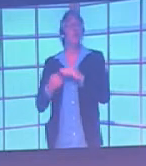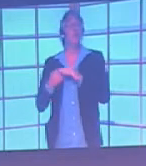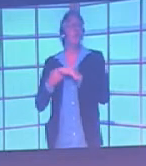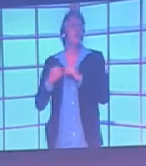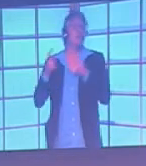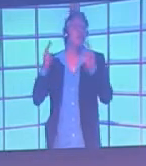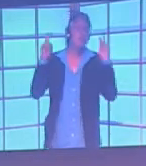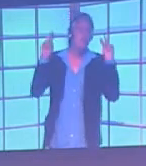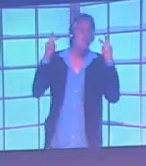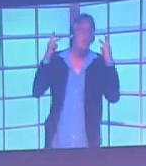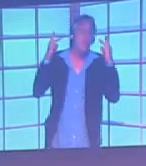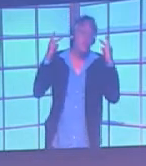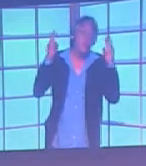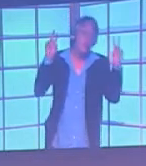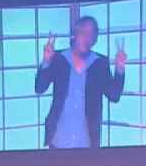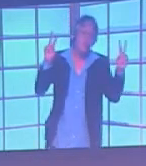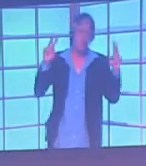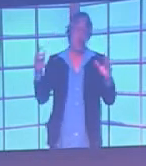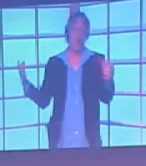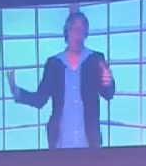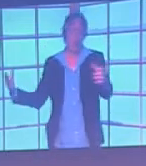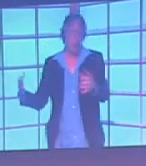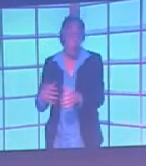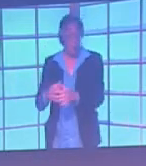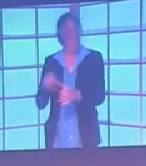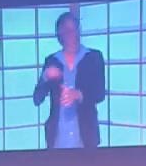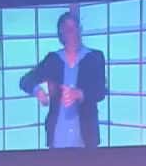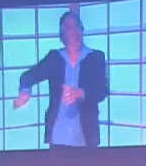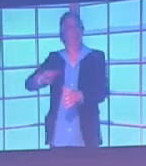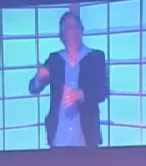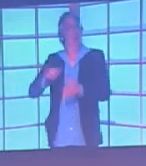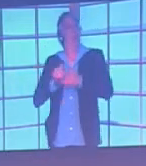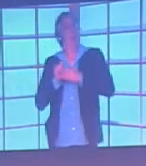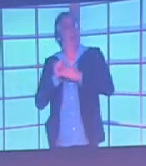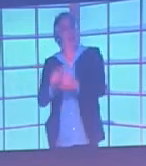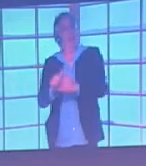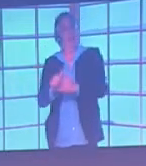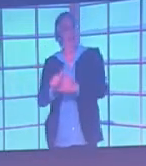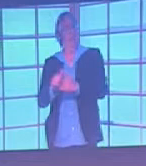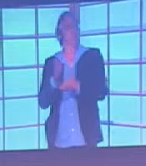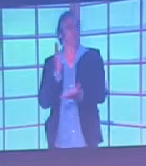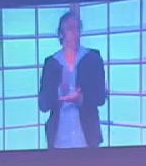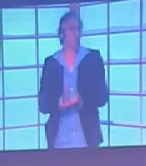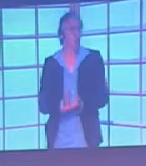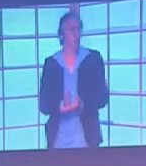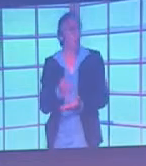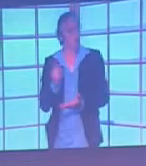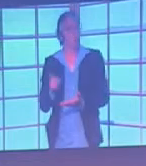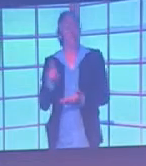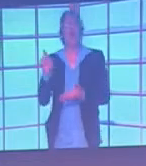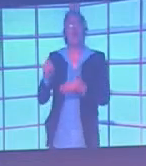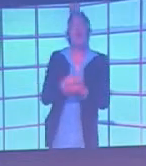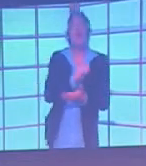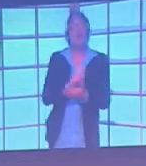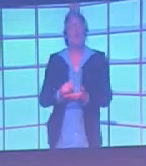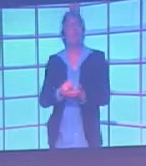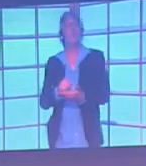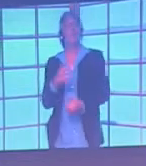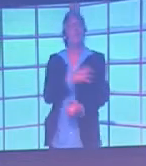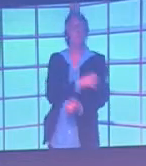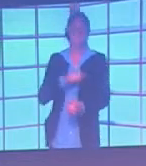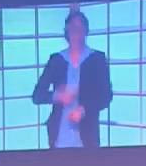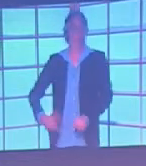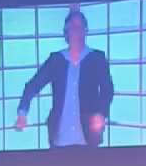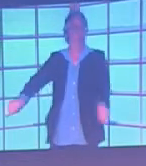vote the trustees in. They still very much play the leading role in the direction we take. But we also have club members, so